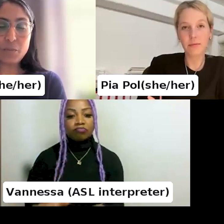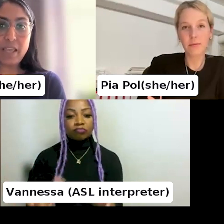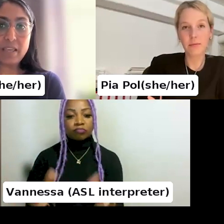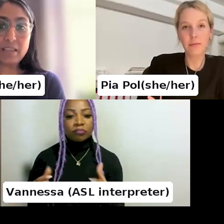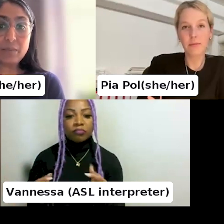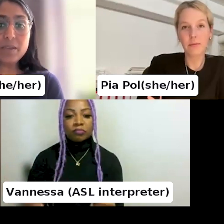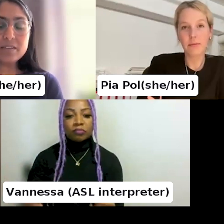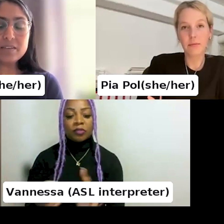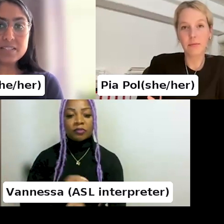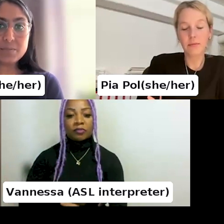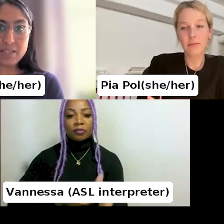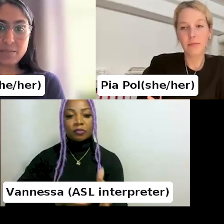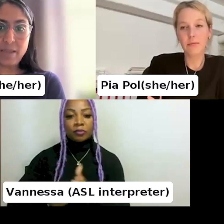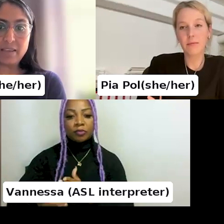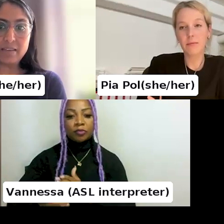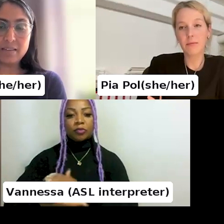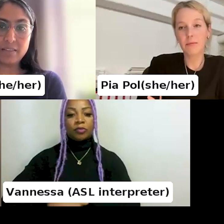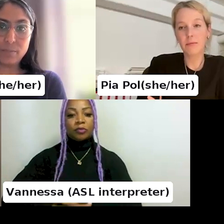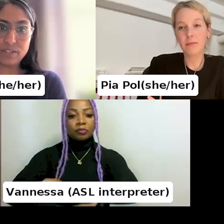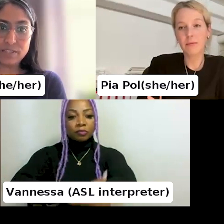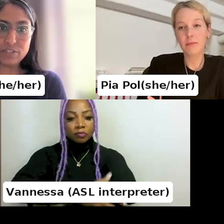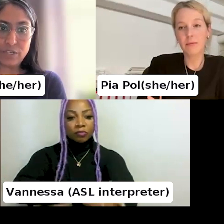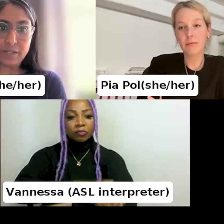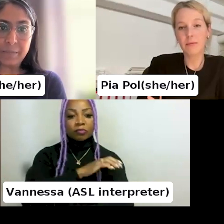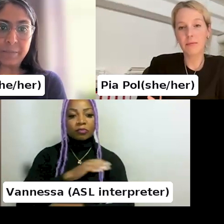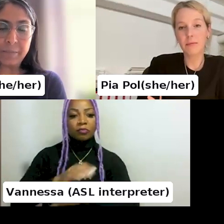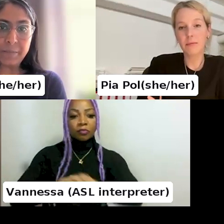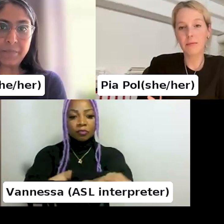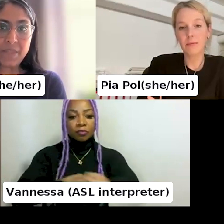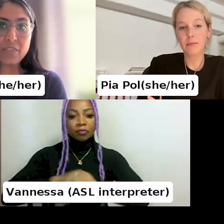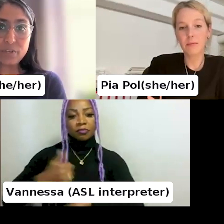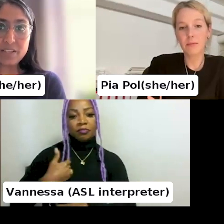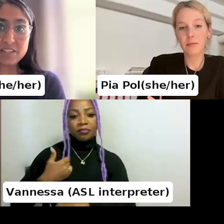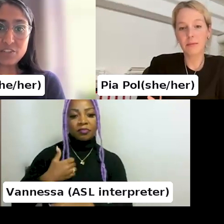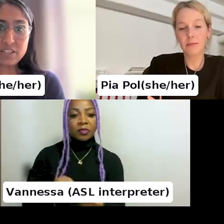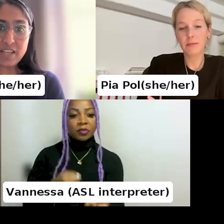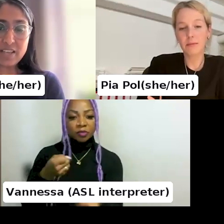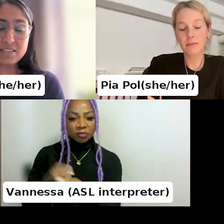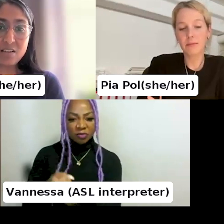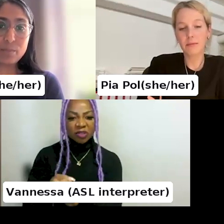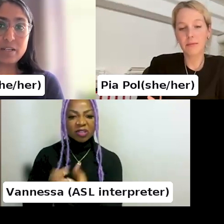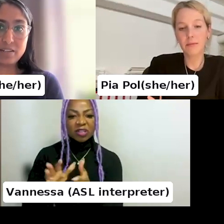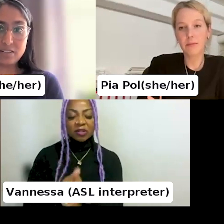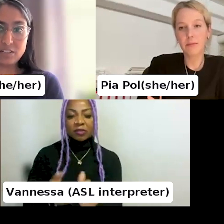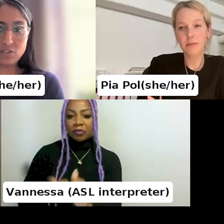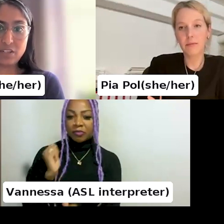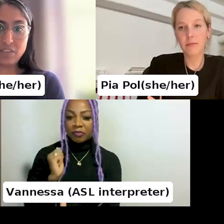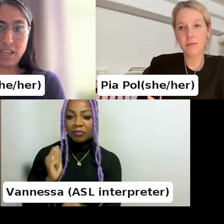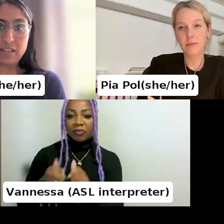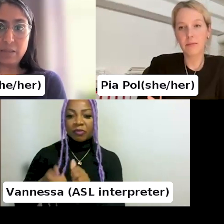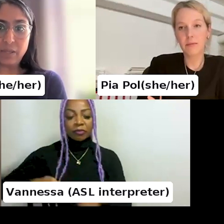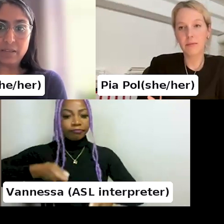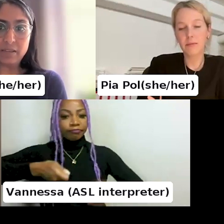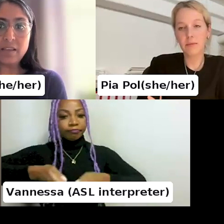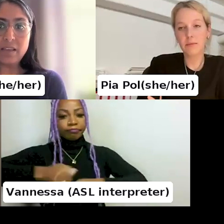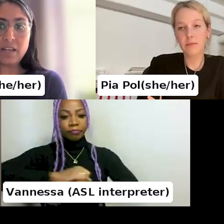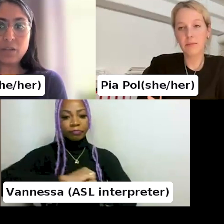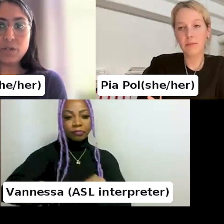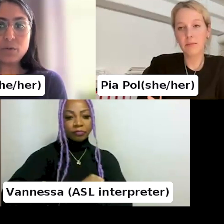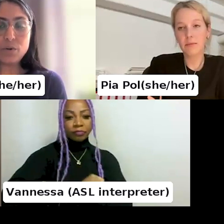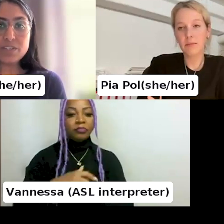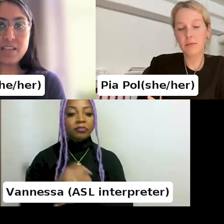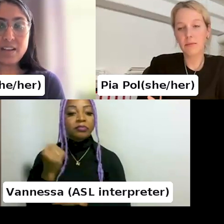shift from gatekeeping to space making in the book industry. The book industry has long been an industry of gatekeeping.